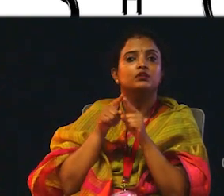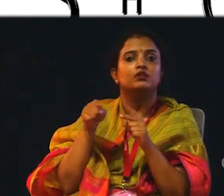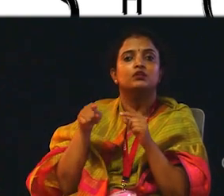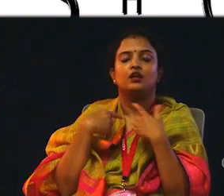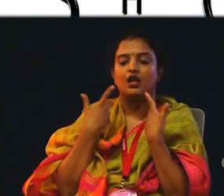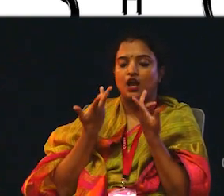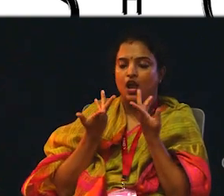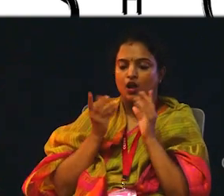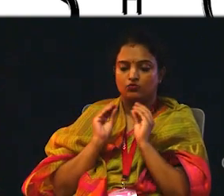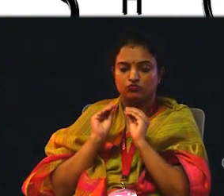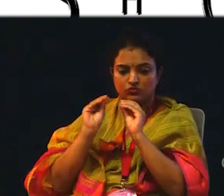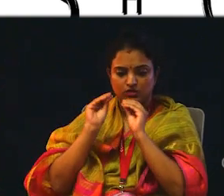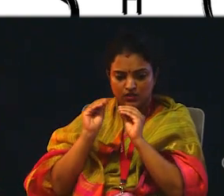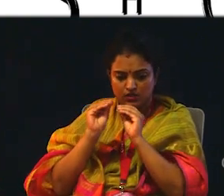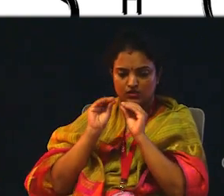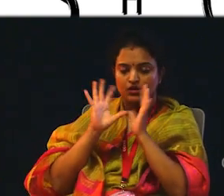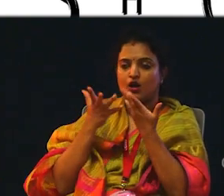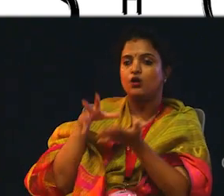and teaching.